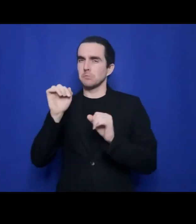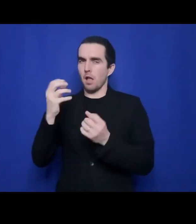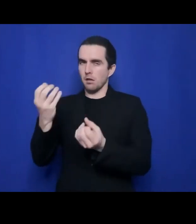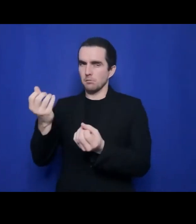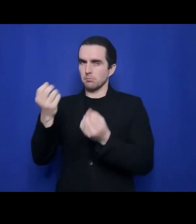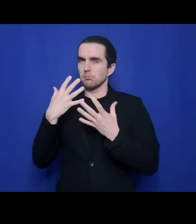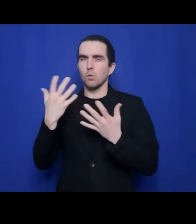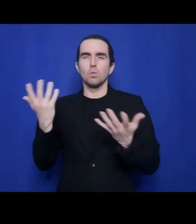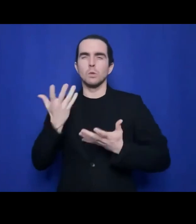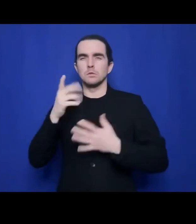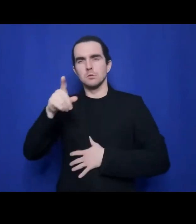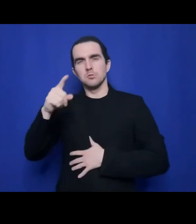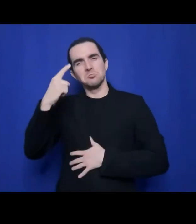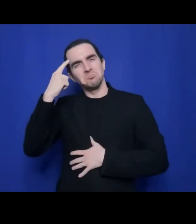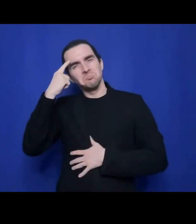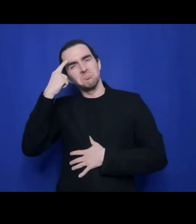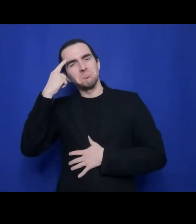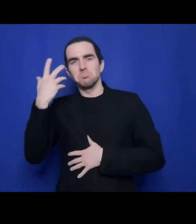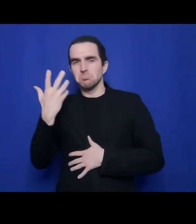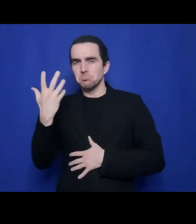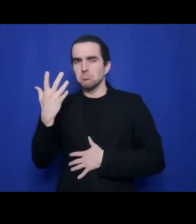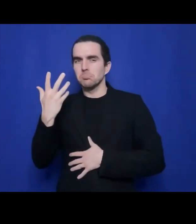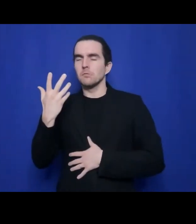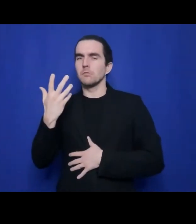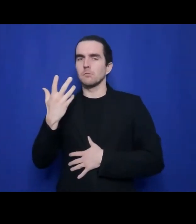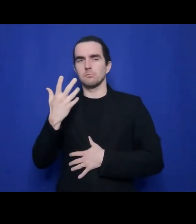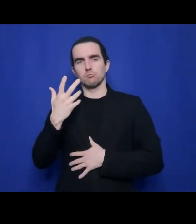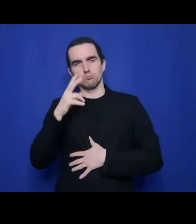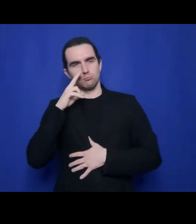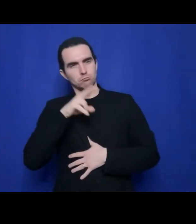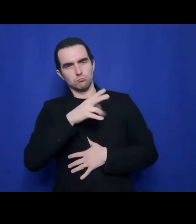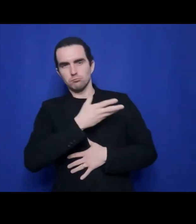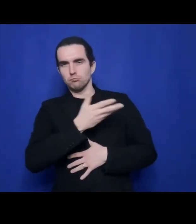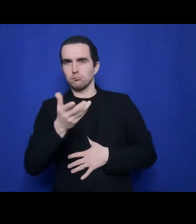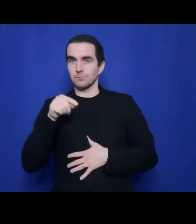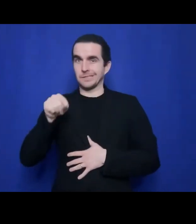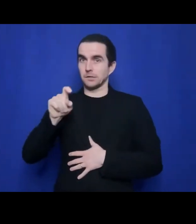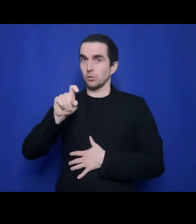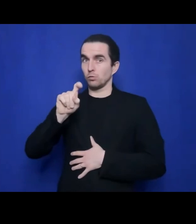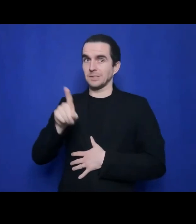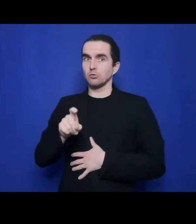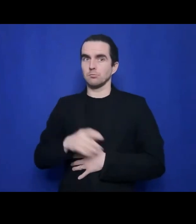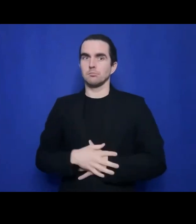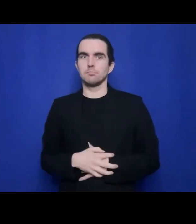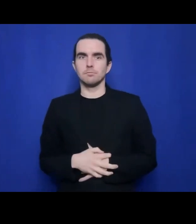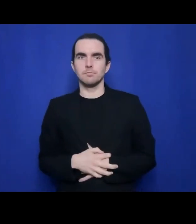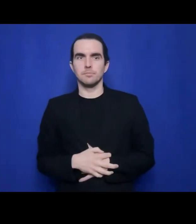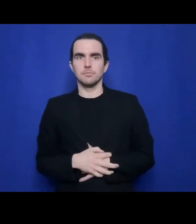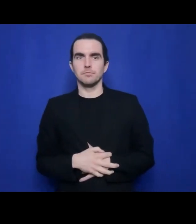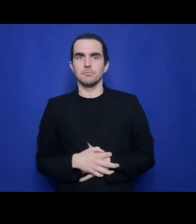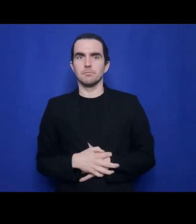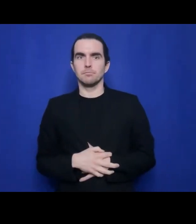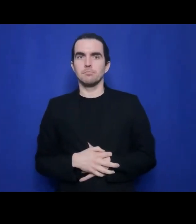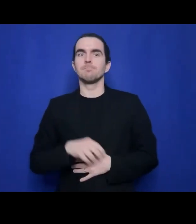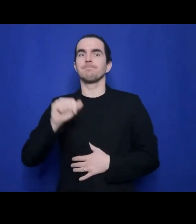Yeah, I would say, as a blind person myself, and I've been this way from a very young age, as I said in my